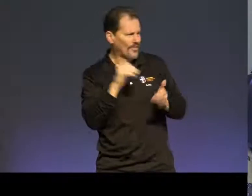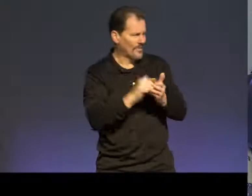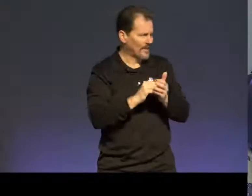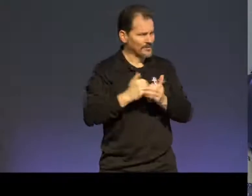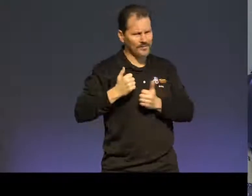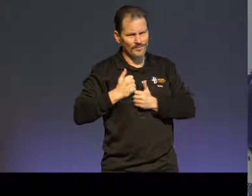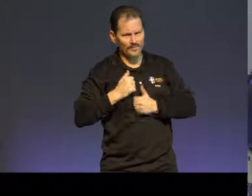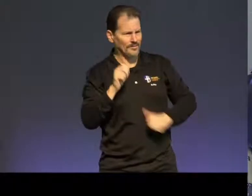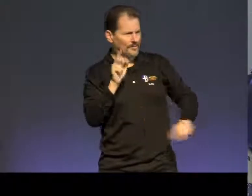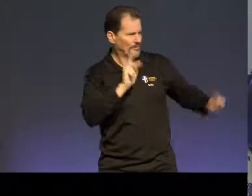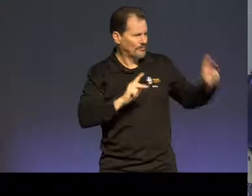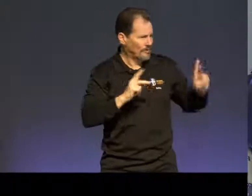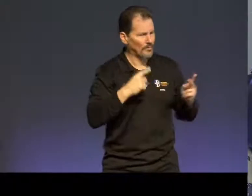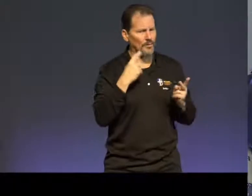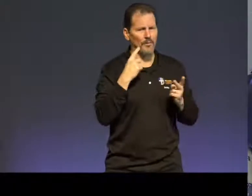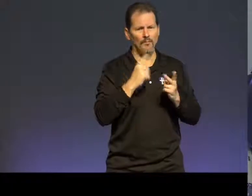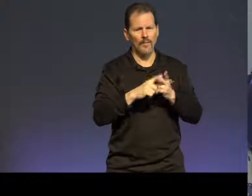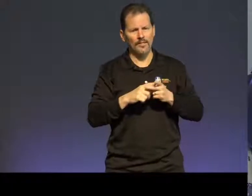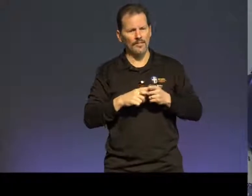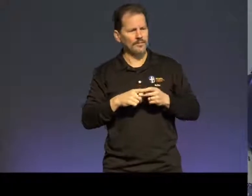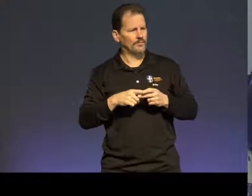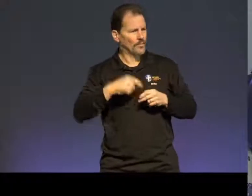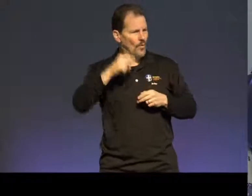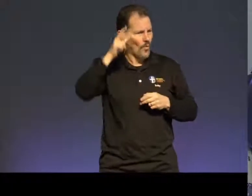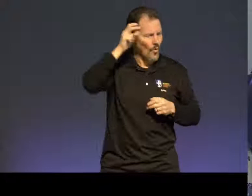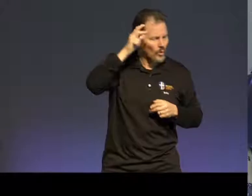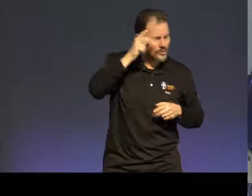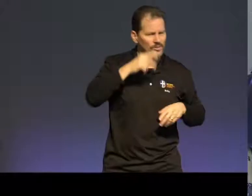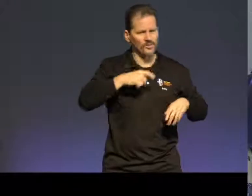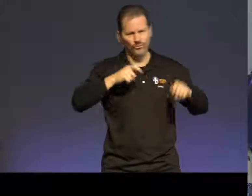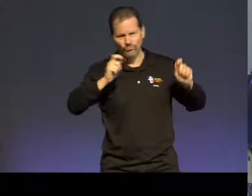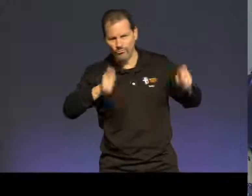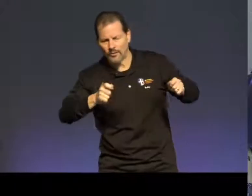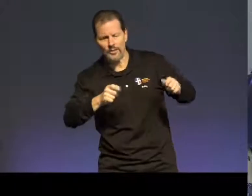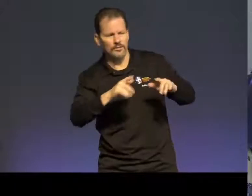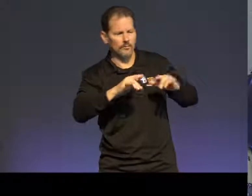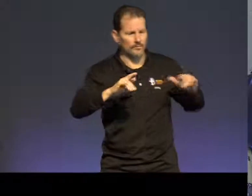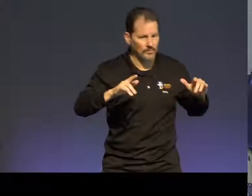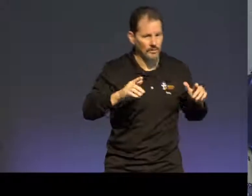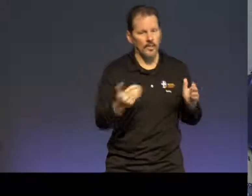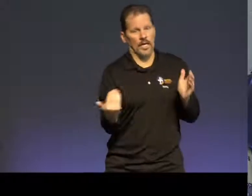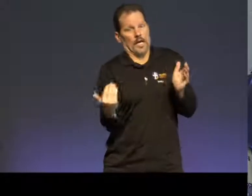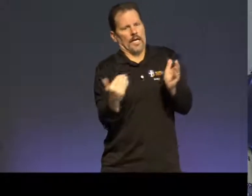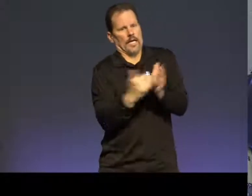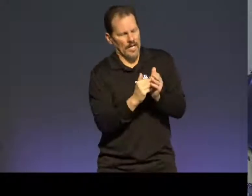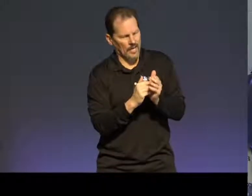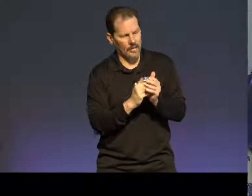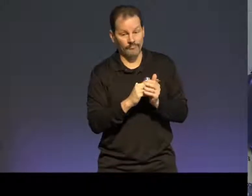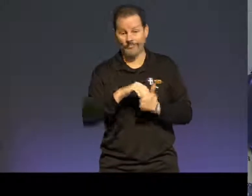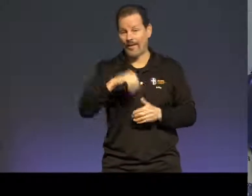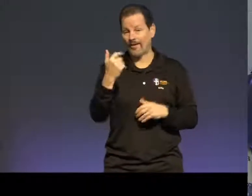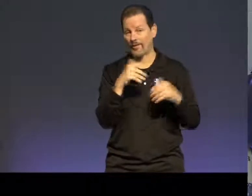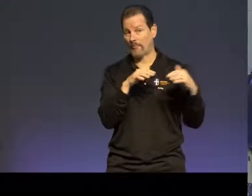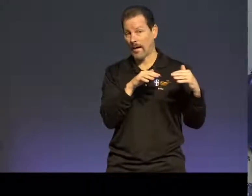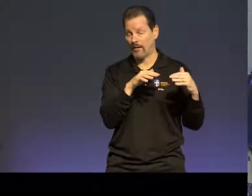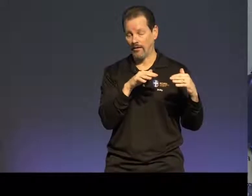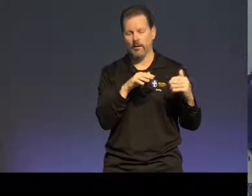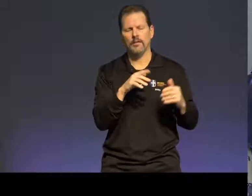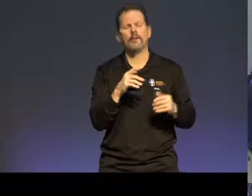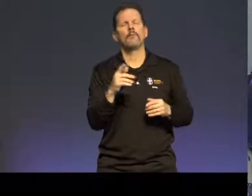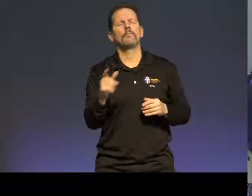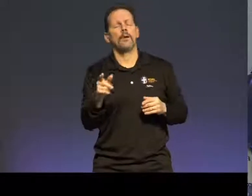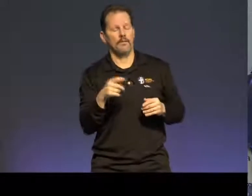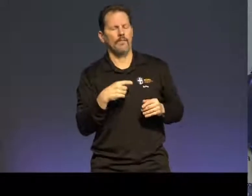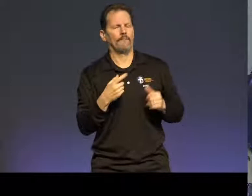was. And now we have a problem. And that's where we get into this story. I want to read these 14 verses before I get